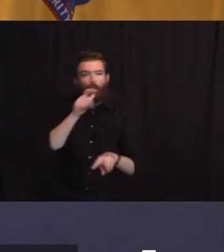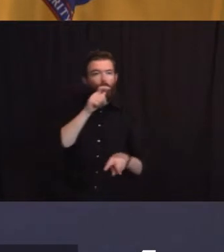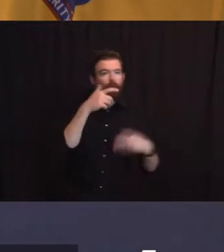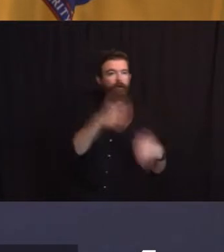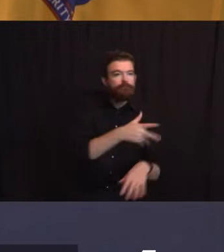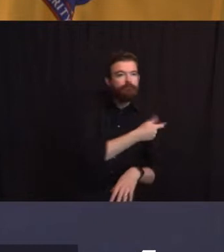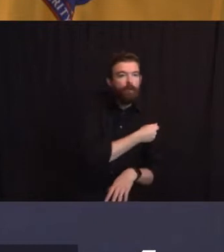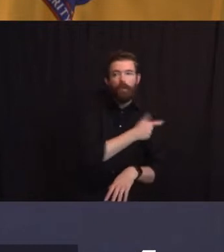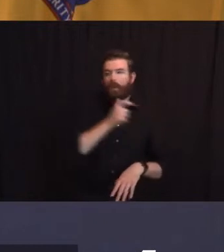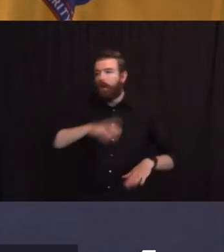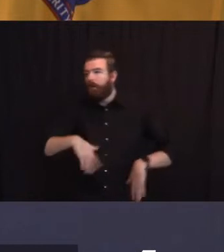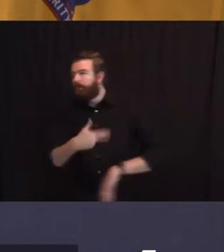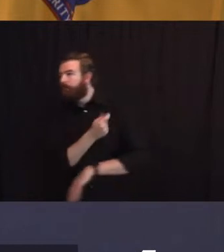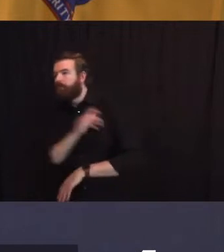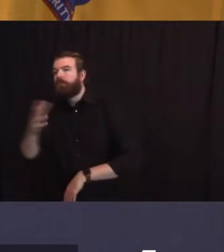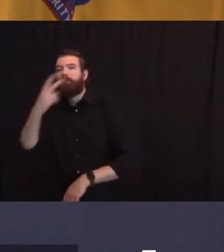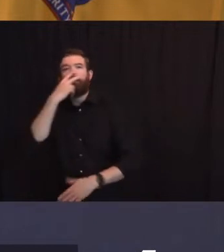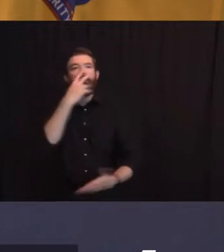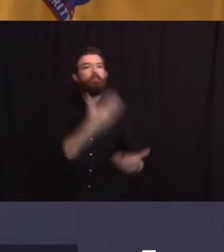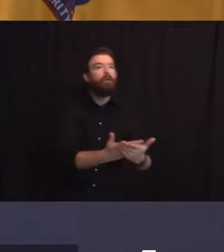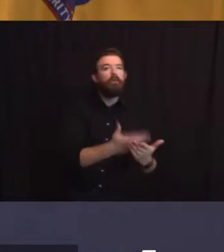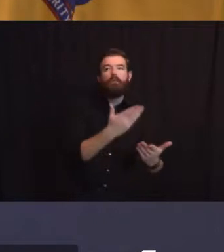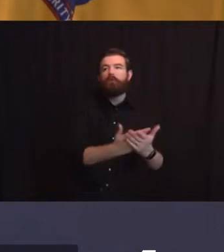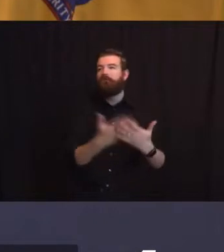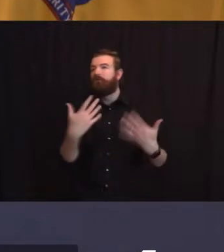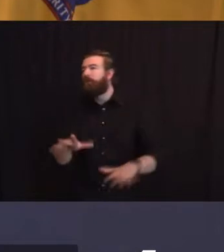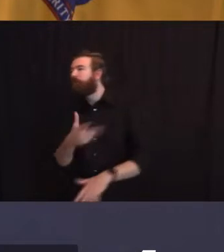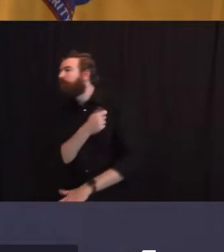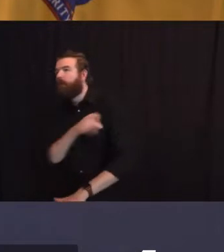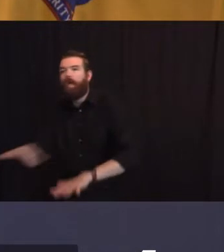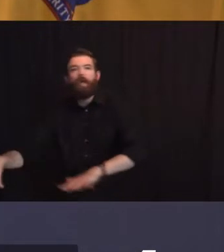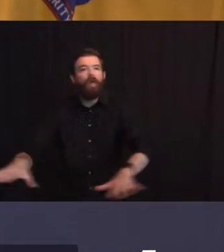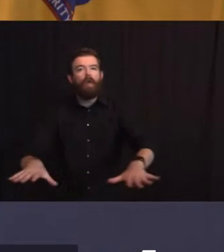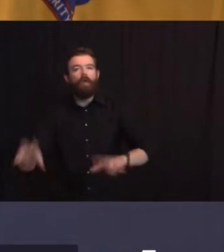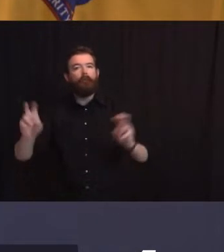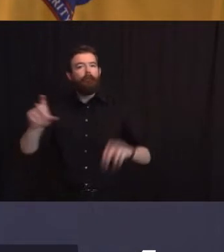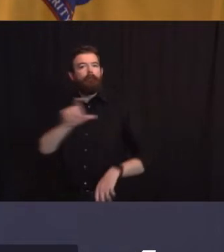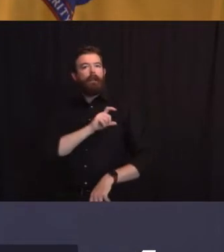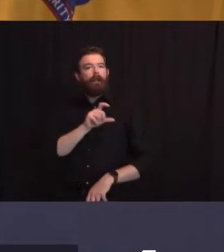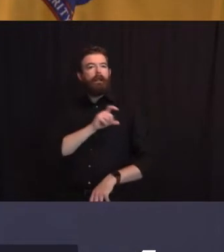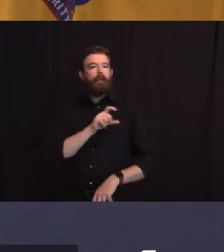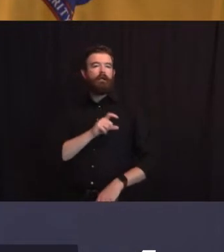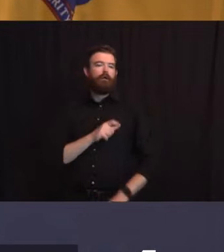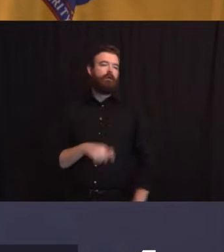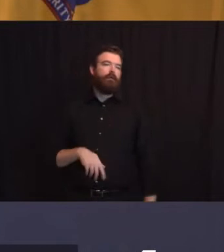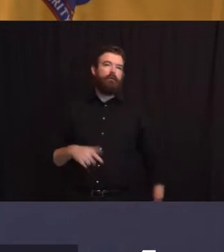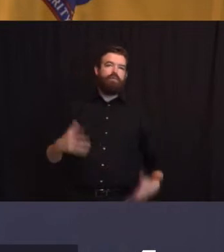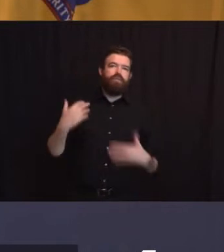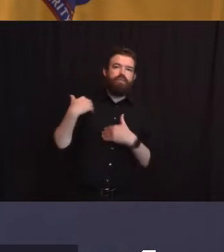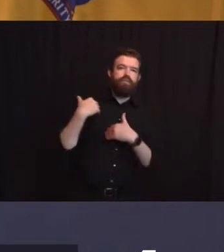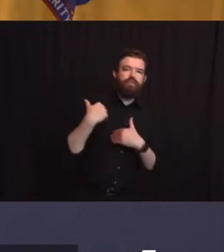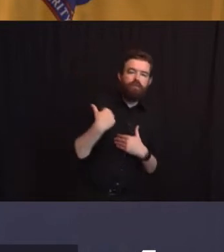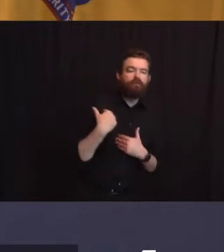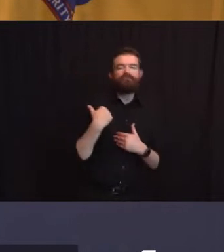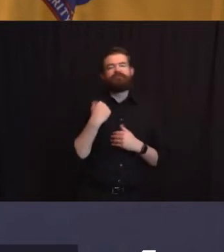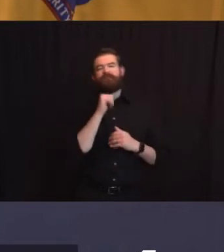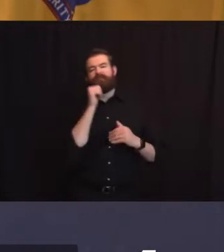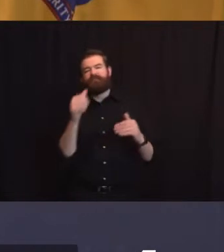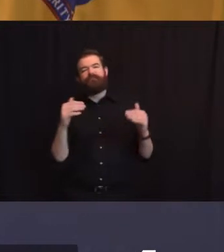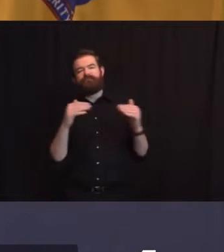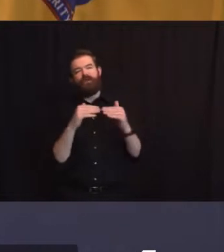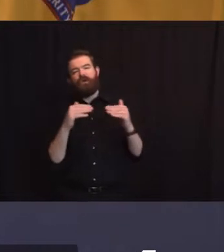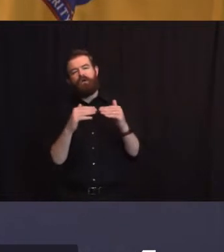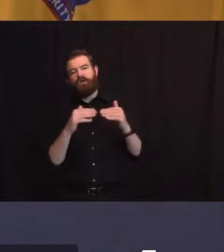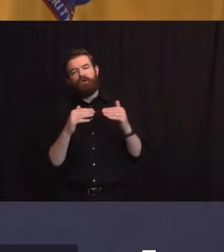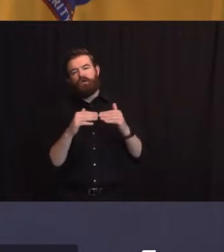you're vaccinated or not. And that's an incredibly unfair position for them to be in. So for a